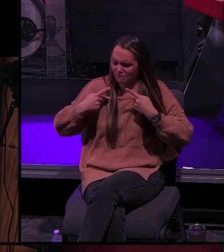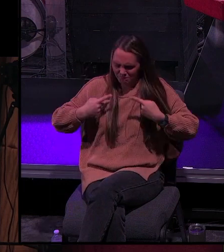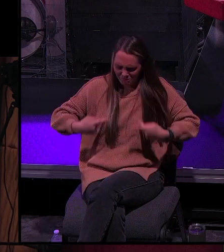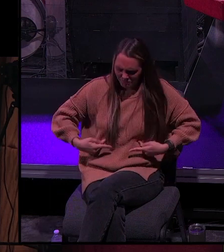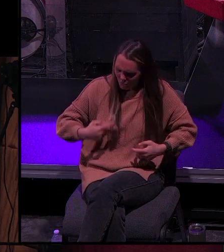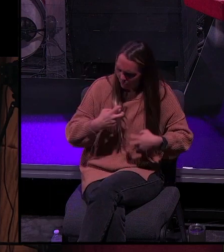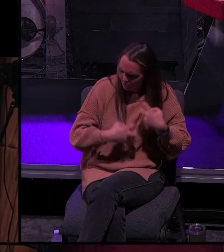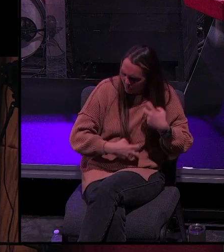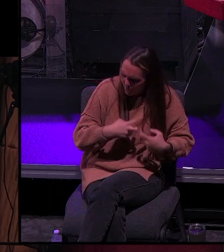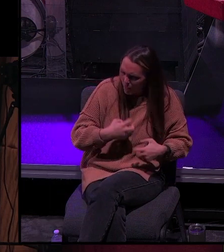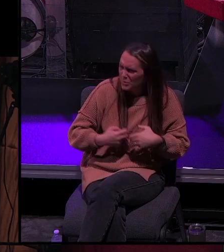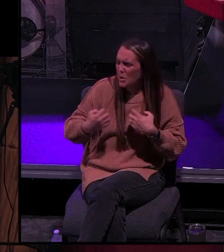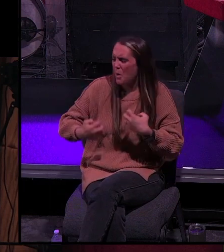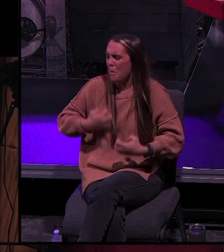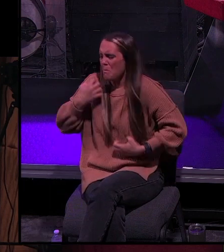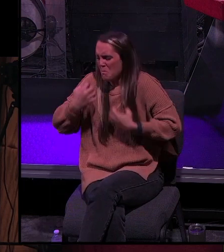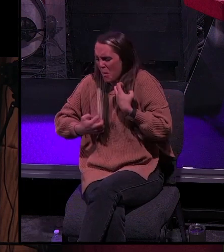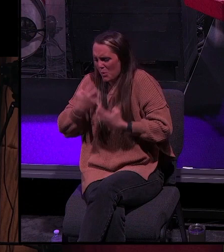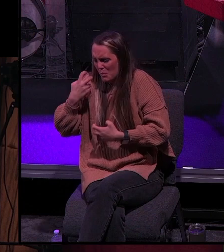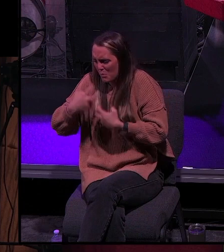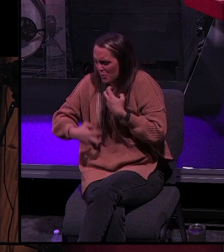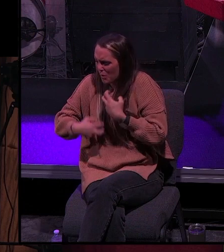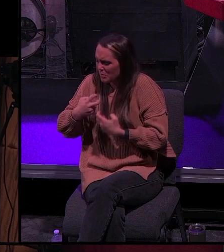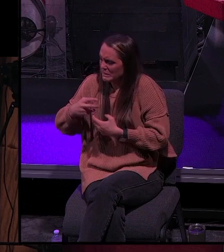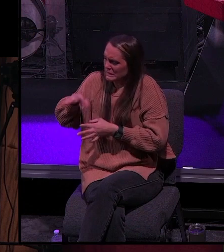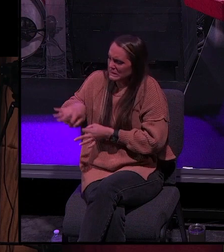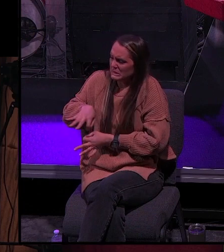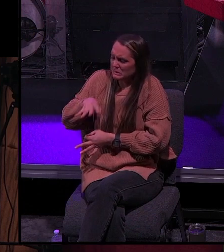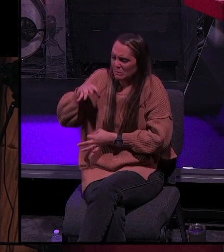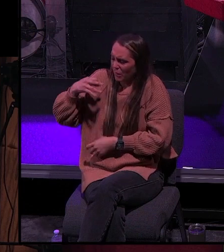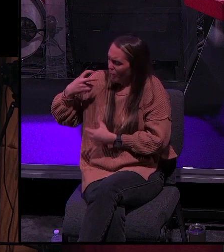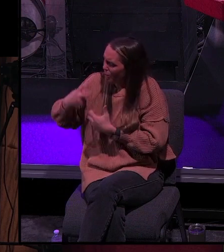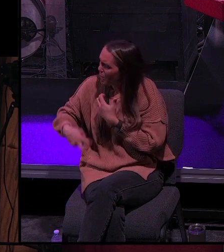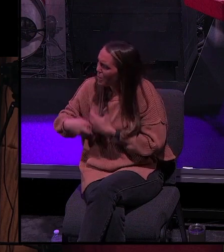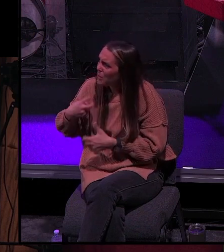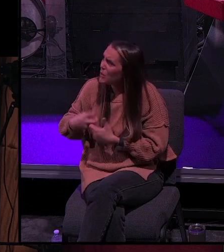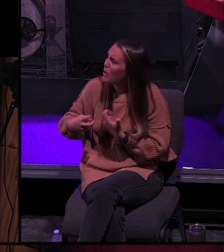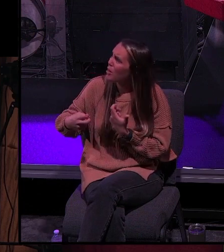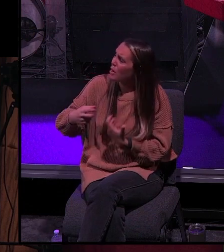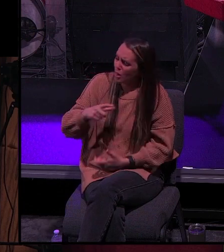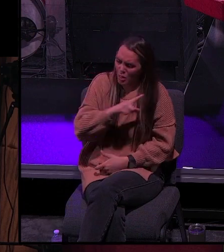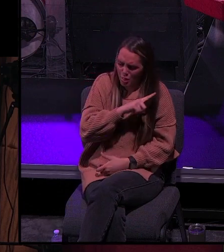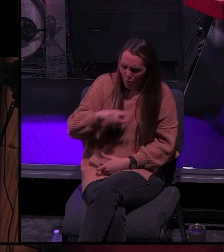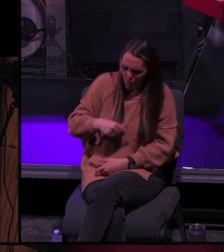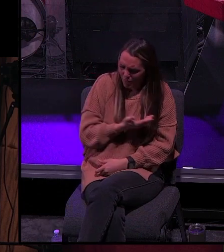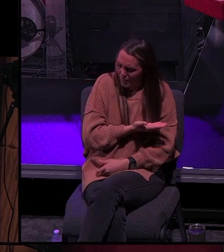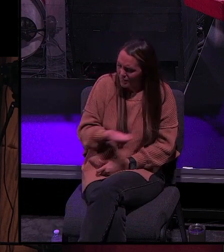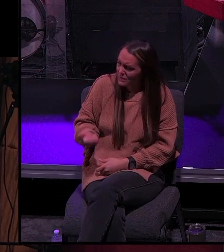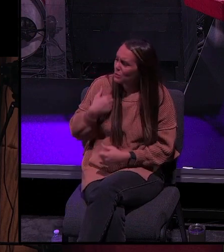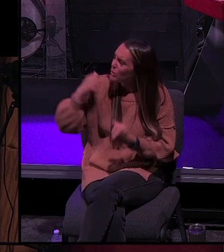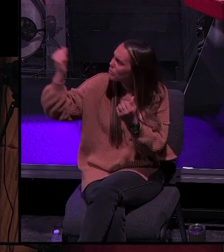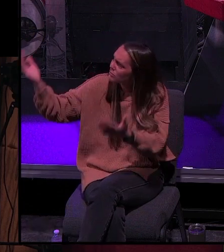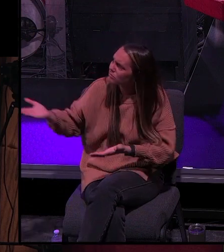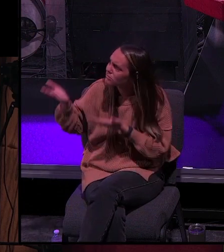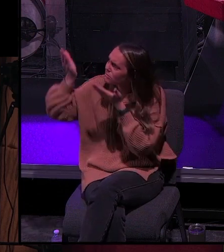doors with emotional problems. We walk through these doors with spiritual problems. And Lord, we just want to lay them at your feet right